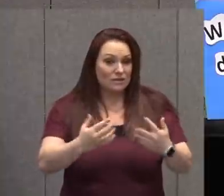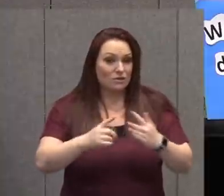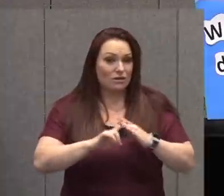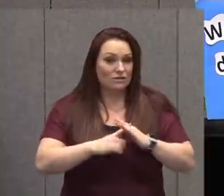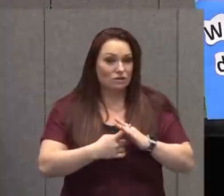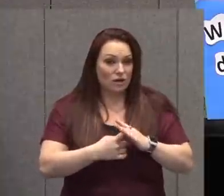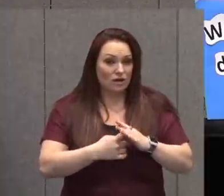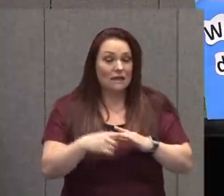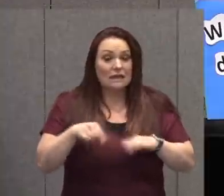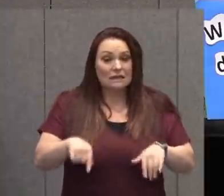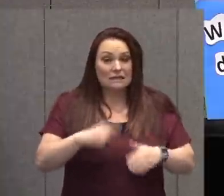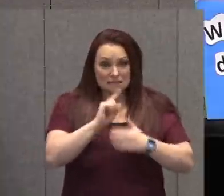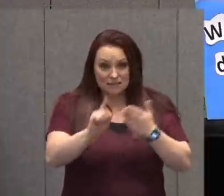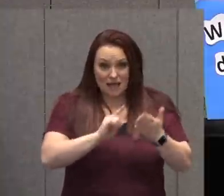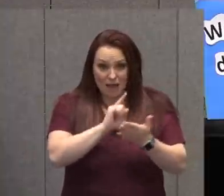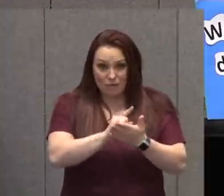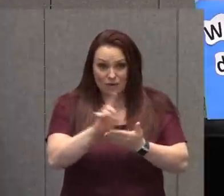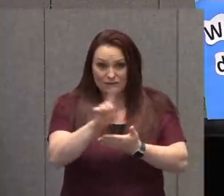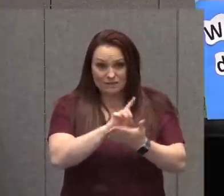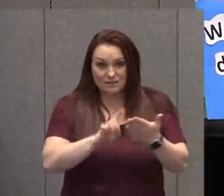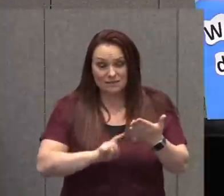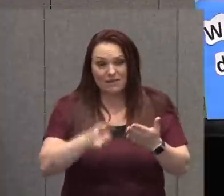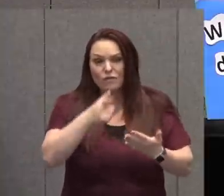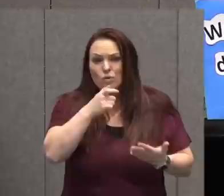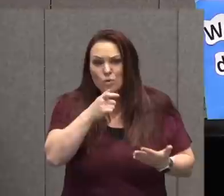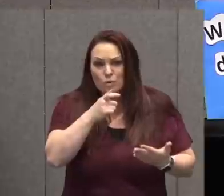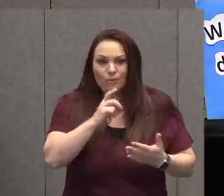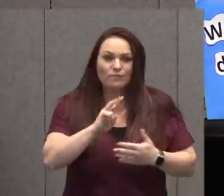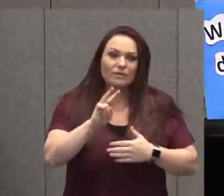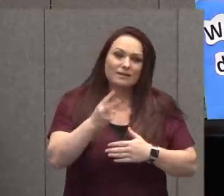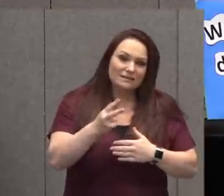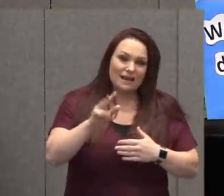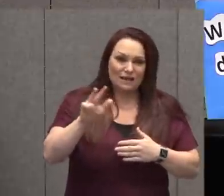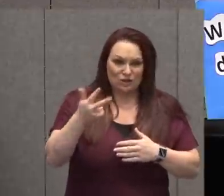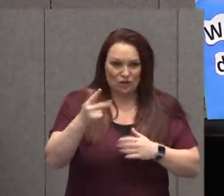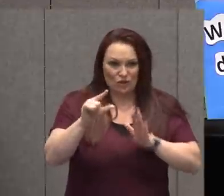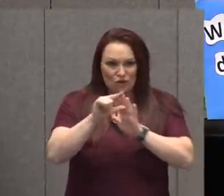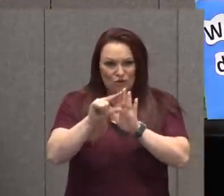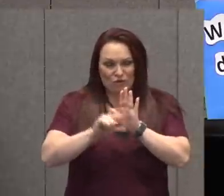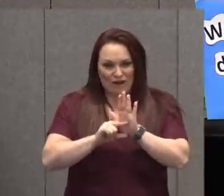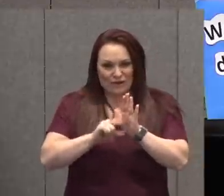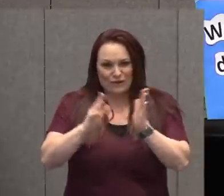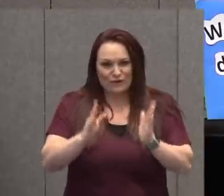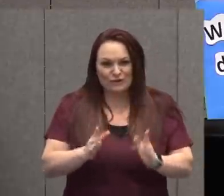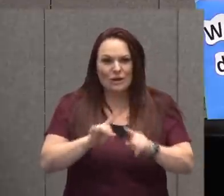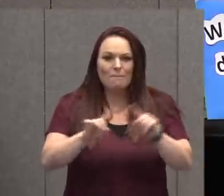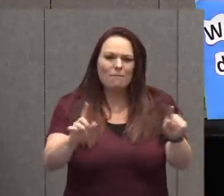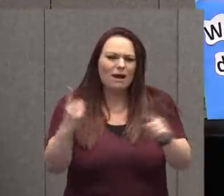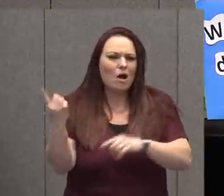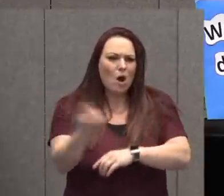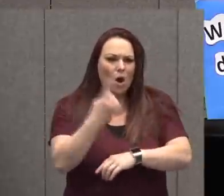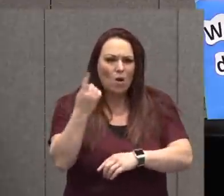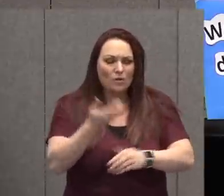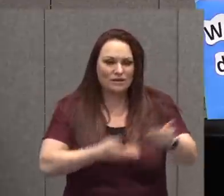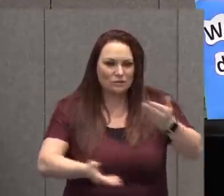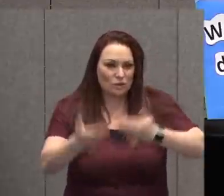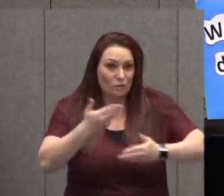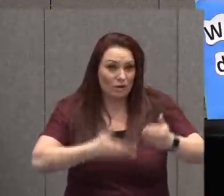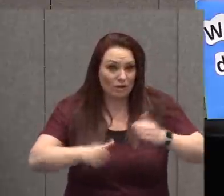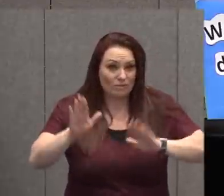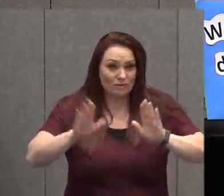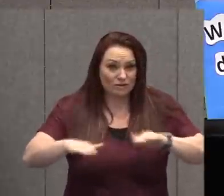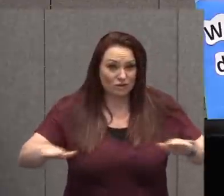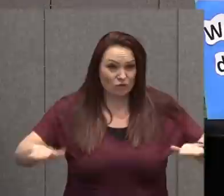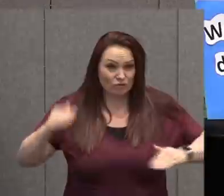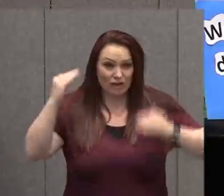is designed for second and third graders, but as always, we welcome children and adults of all ages.